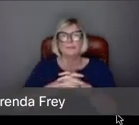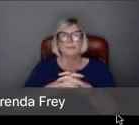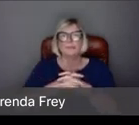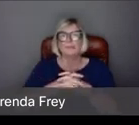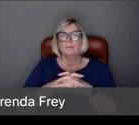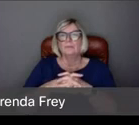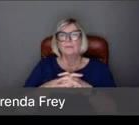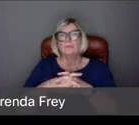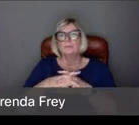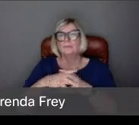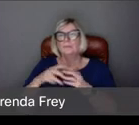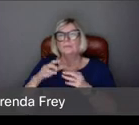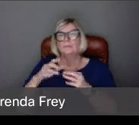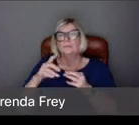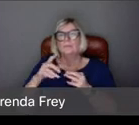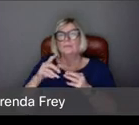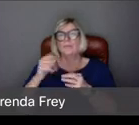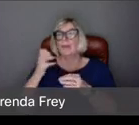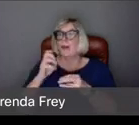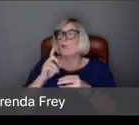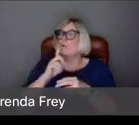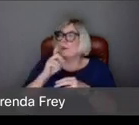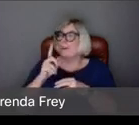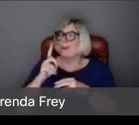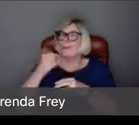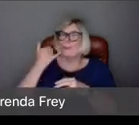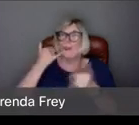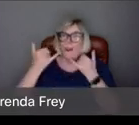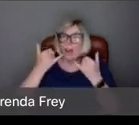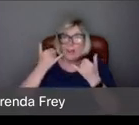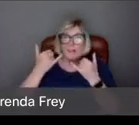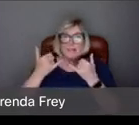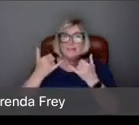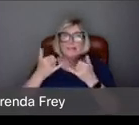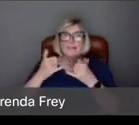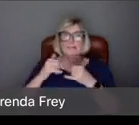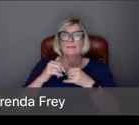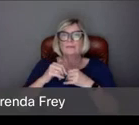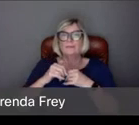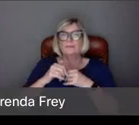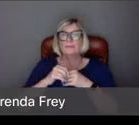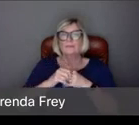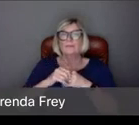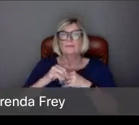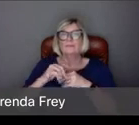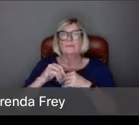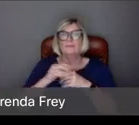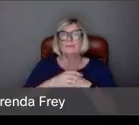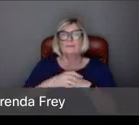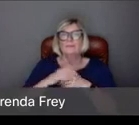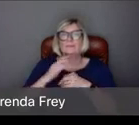It cuts out the legitimate ones, so then any of the unknown callers you get after that are illegitimate. Right,